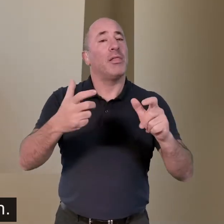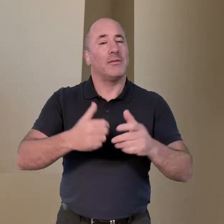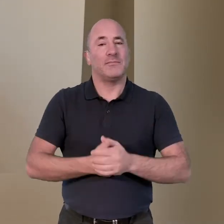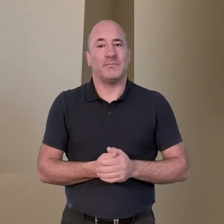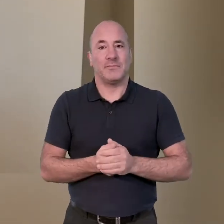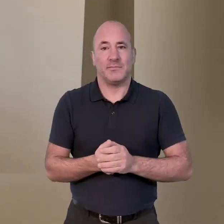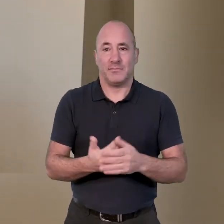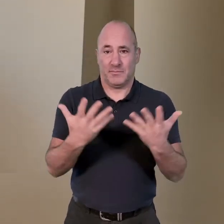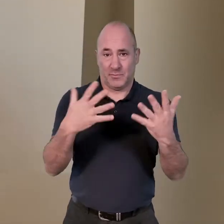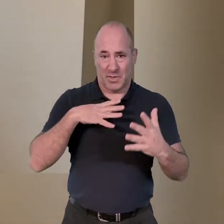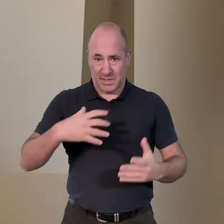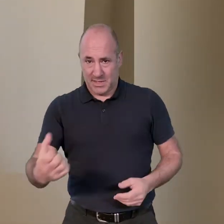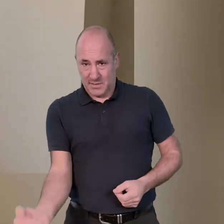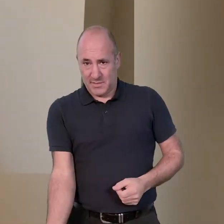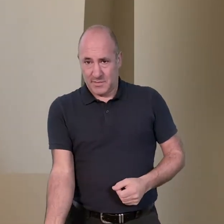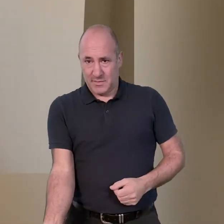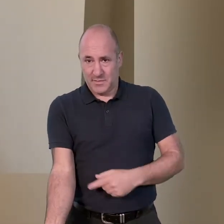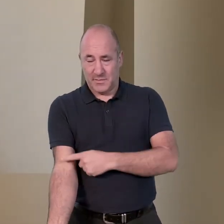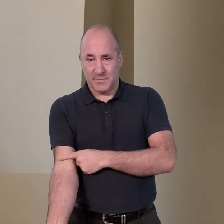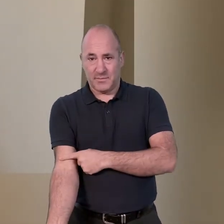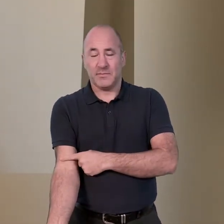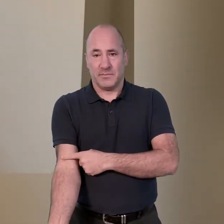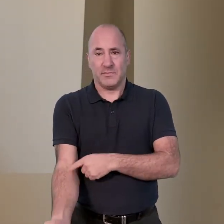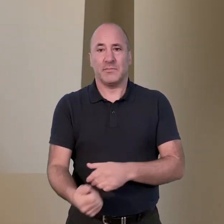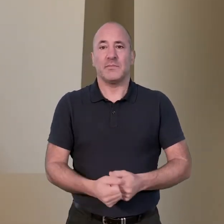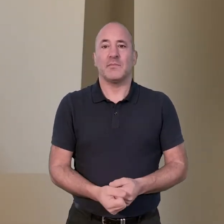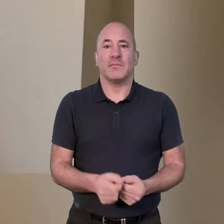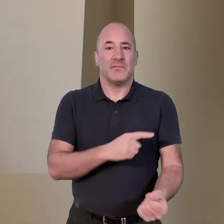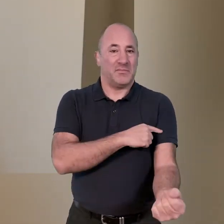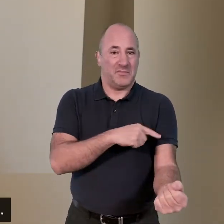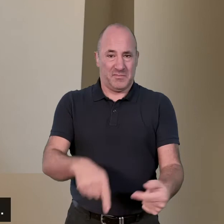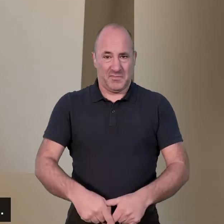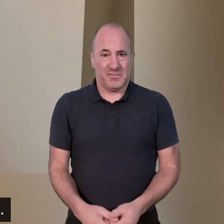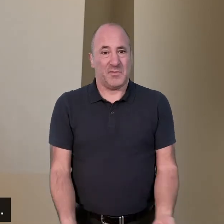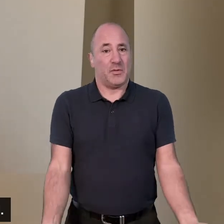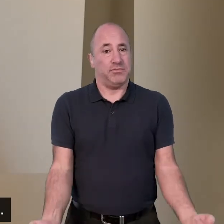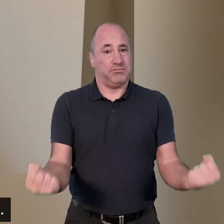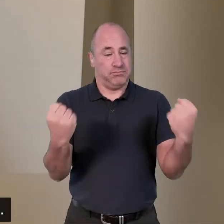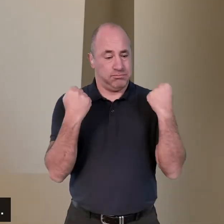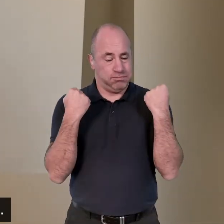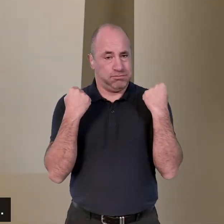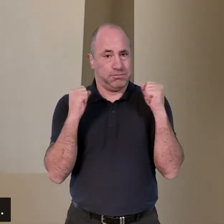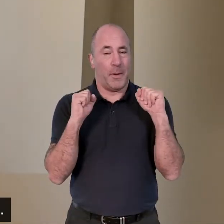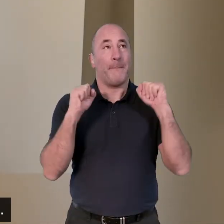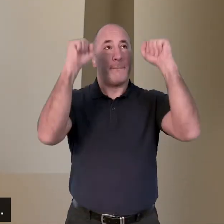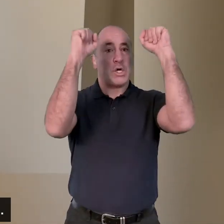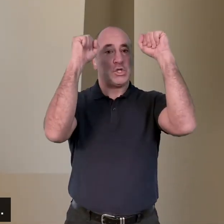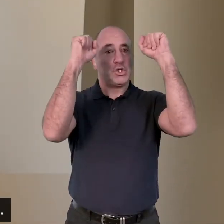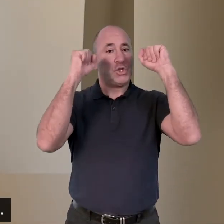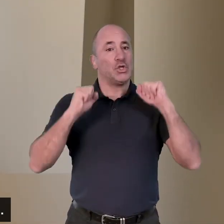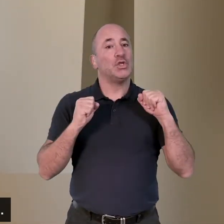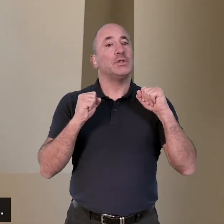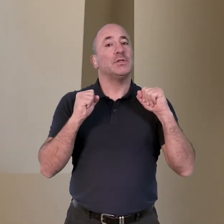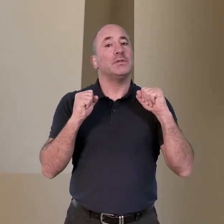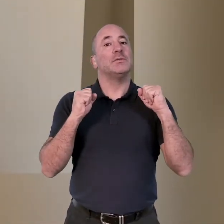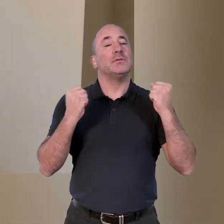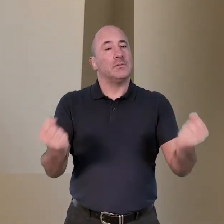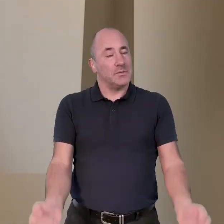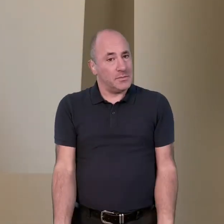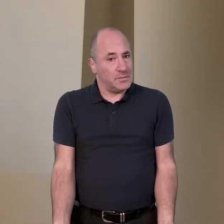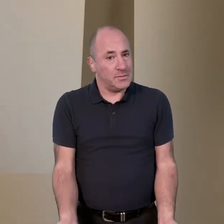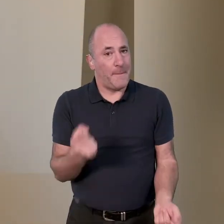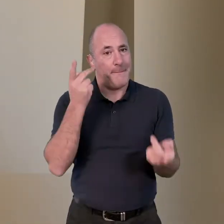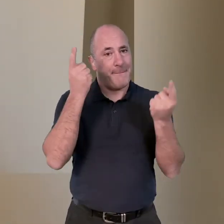on, okay? So arms by your side, and we bicep curl up and then punch up to the ceiling, then